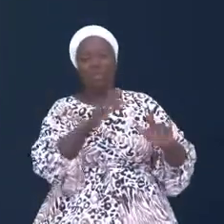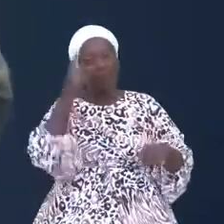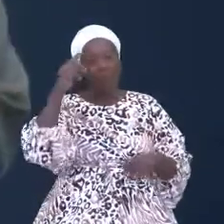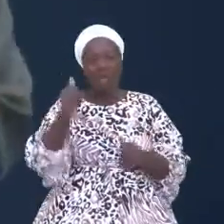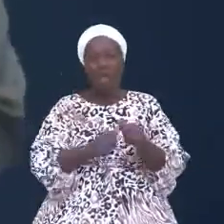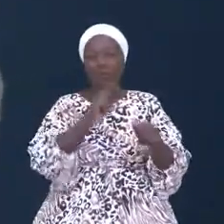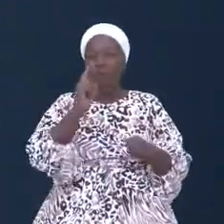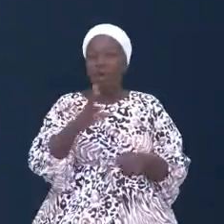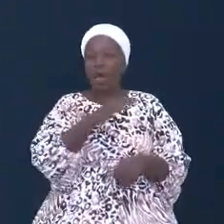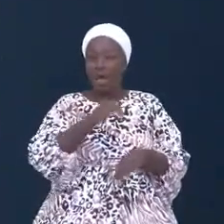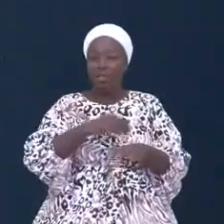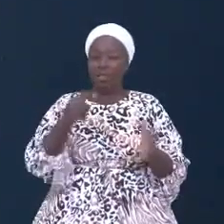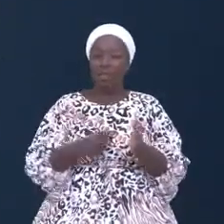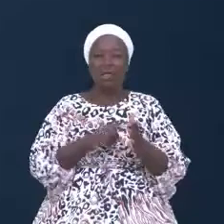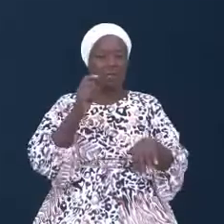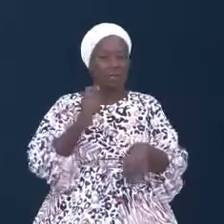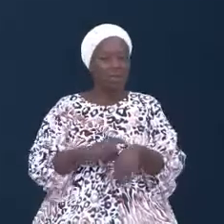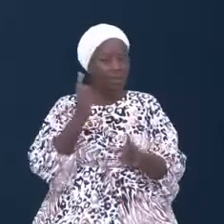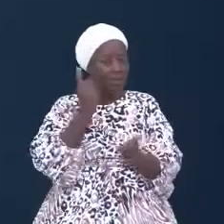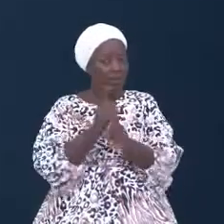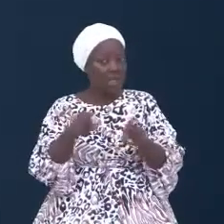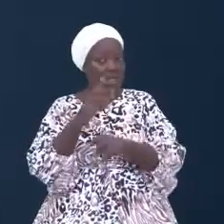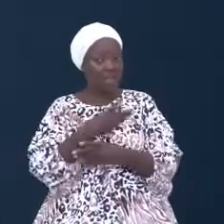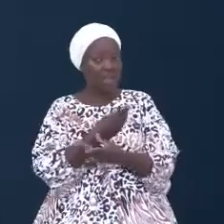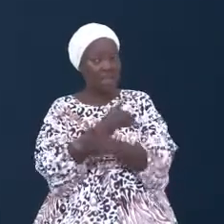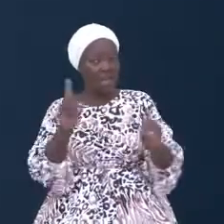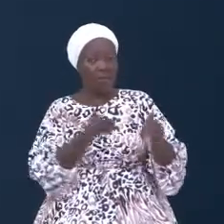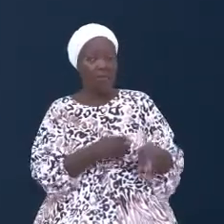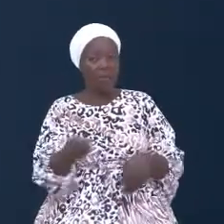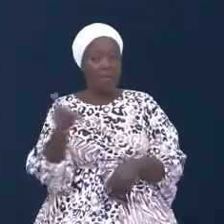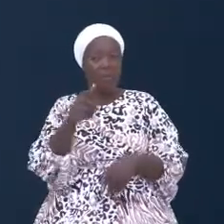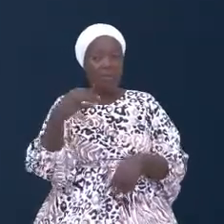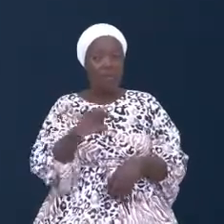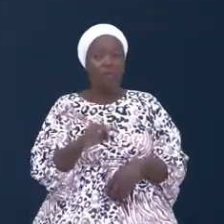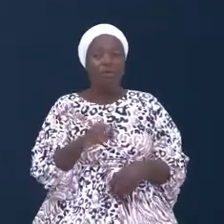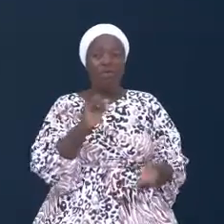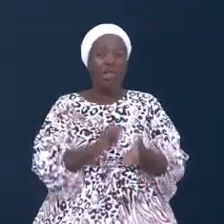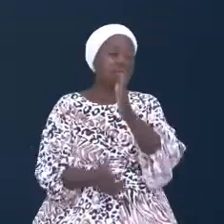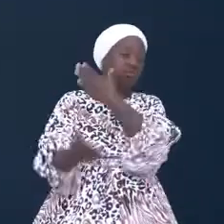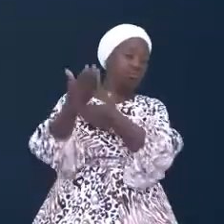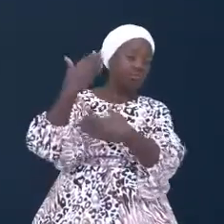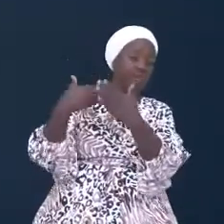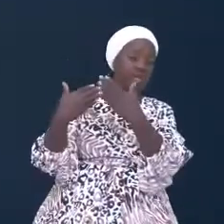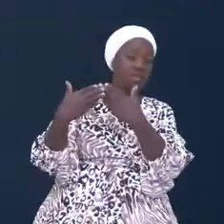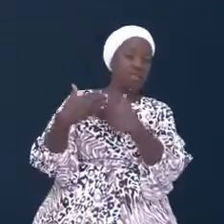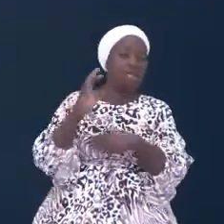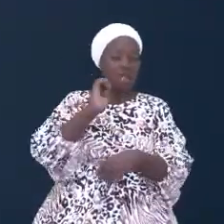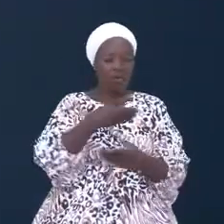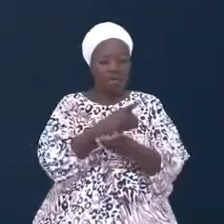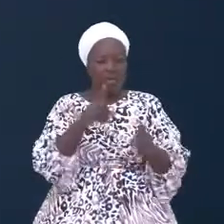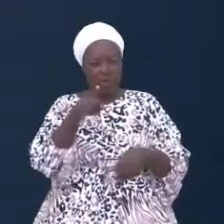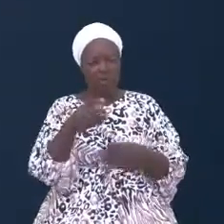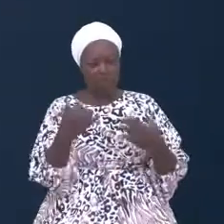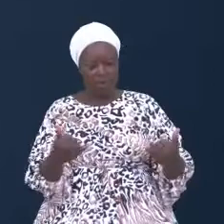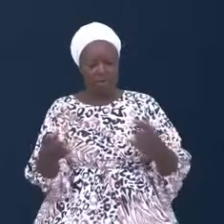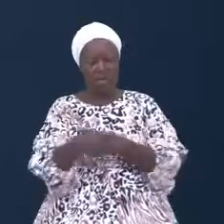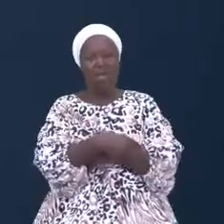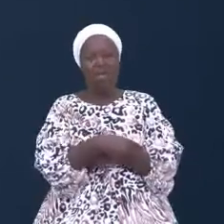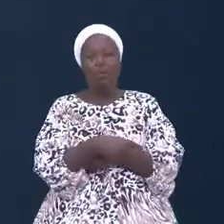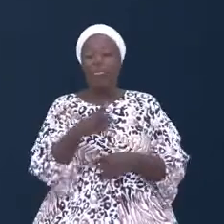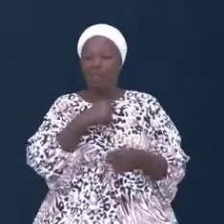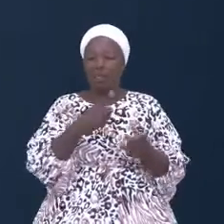at this time. Like he delivered them of good old days, he will deliver you. He